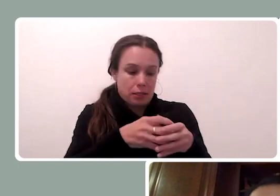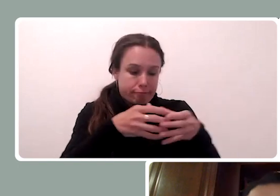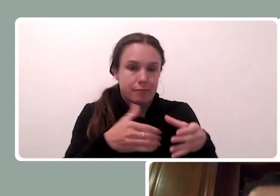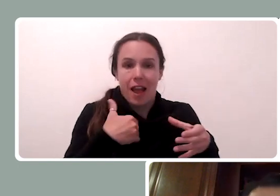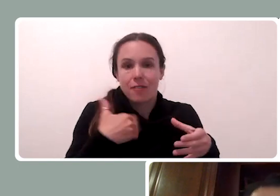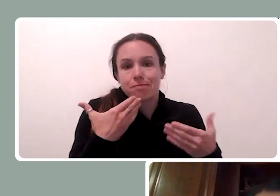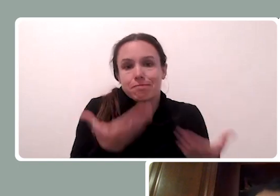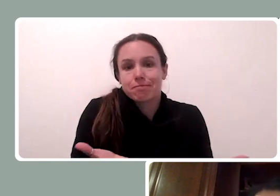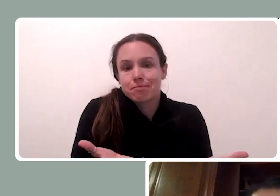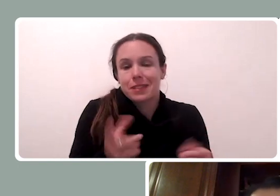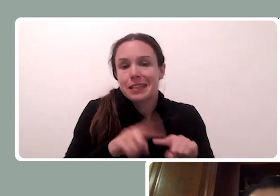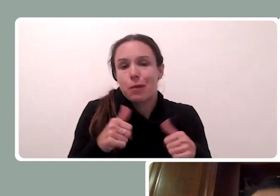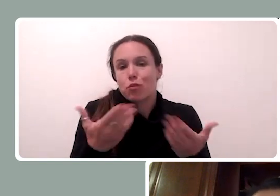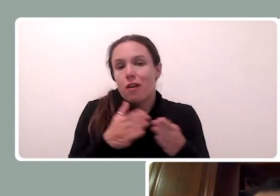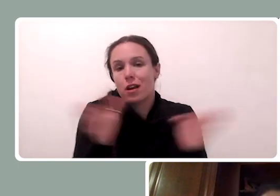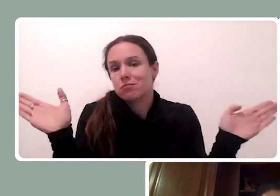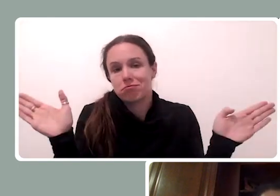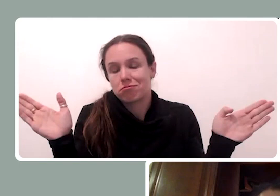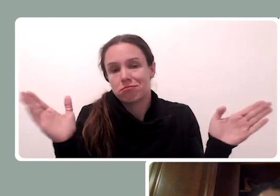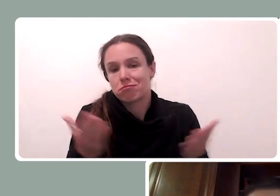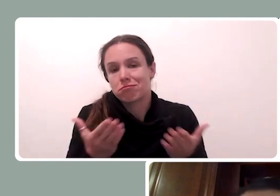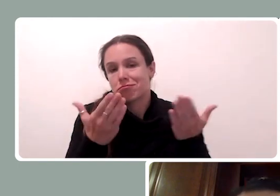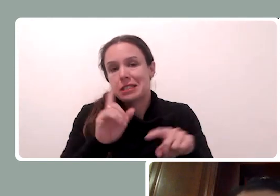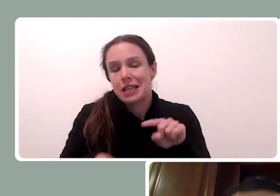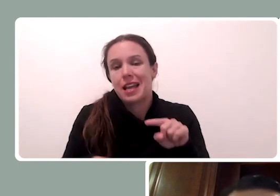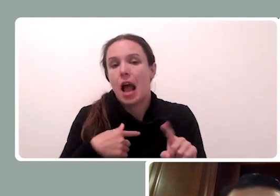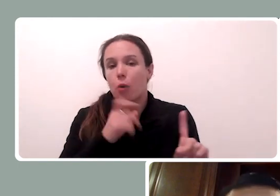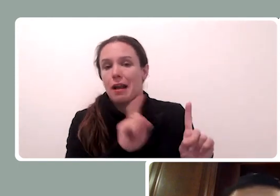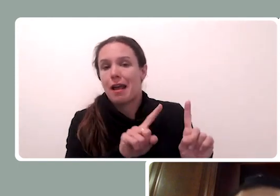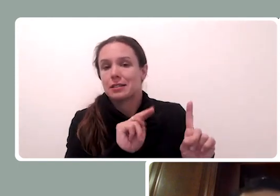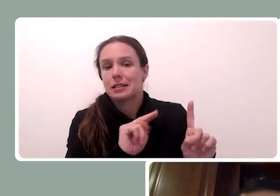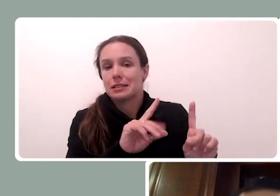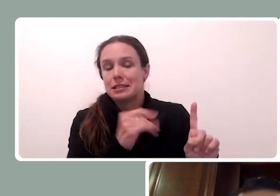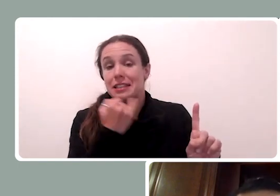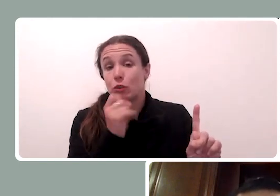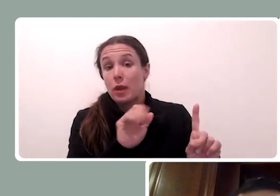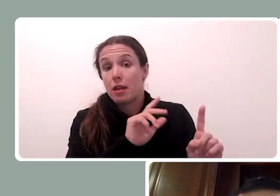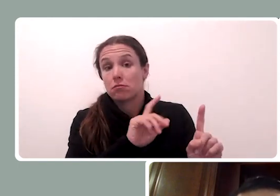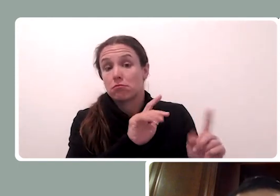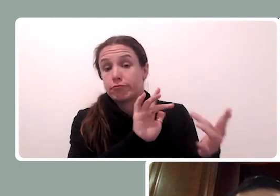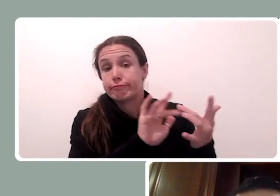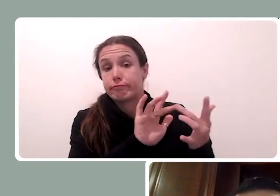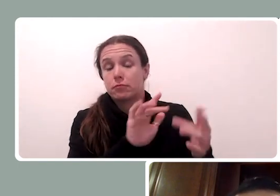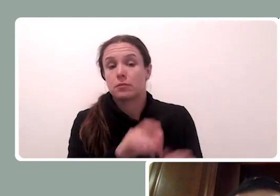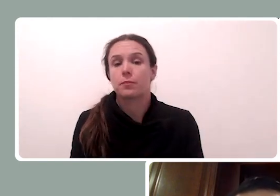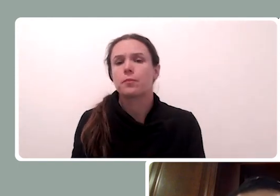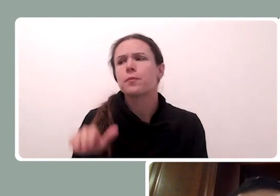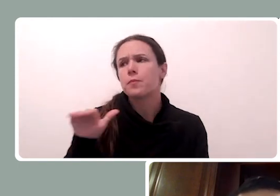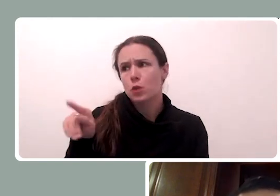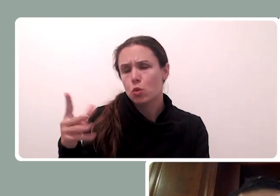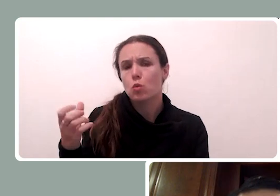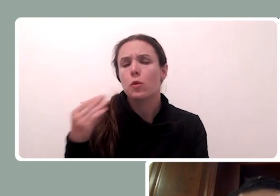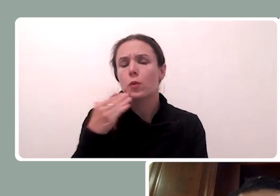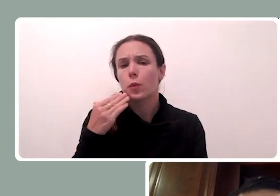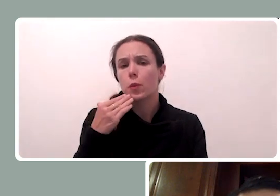that blanket recommendation. So I would get input from a naturopathic physician if you can get access to one. And Dr. Gupta, you would want to